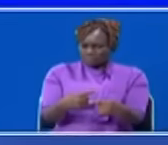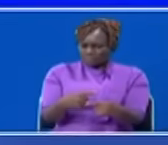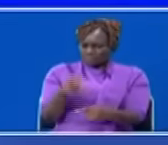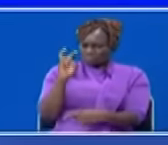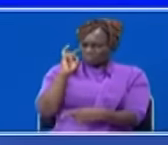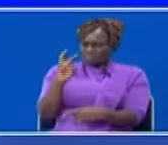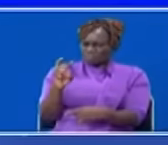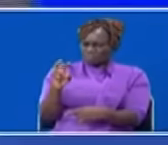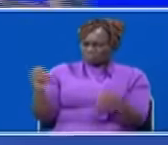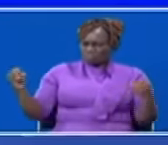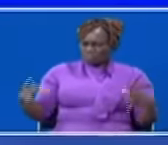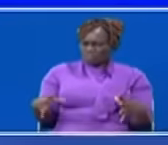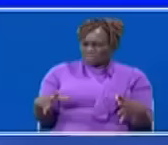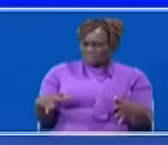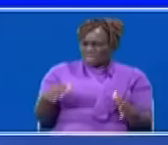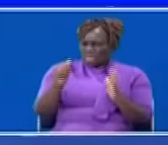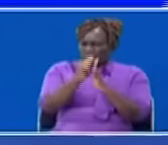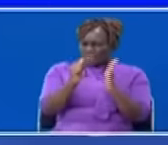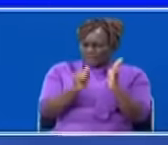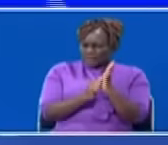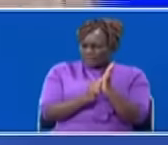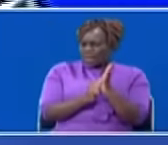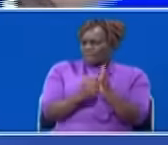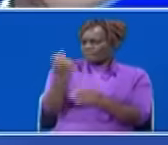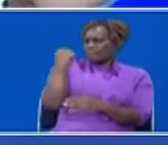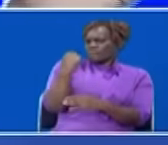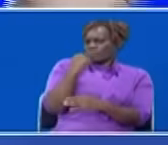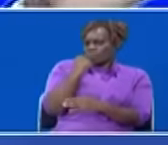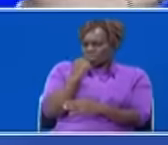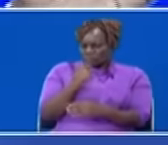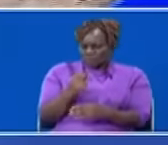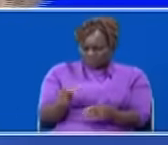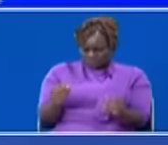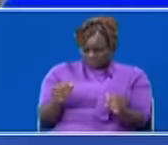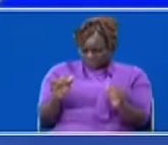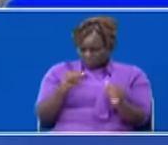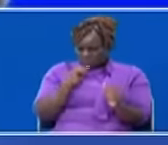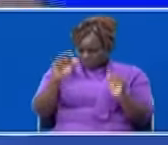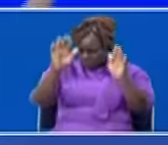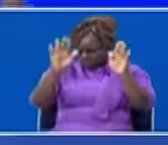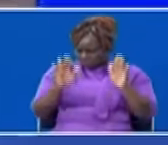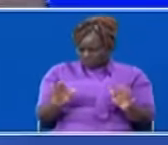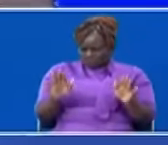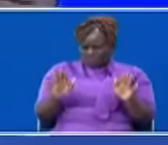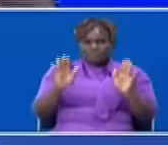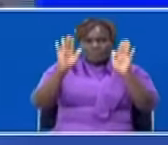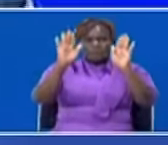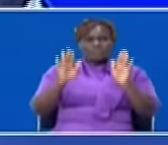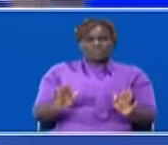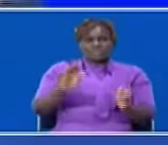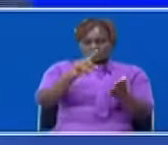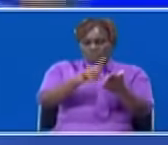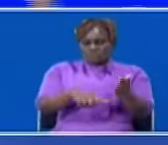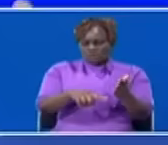clearly see that there was a hidden agenda okay. behind this. But that is not what is important uh-huh. in What is important is that